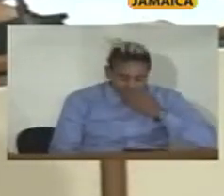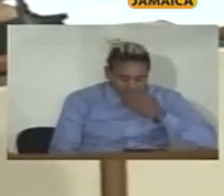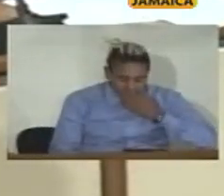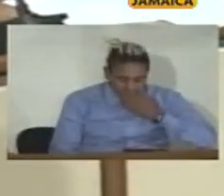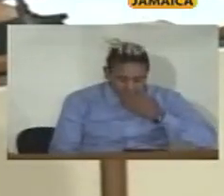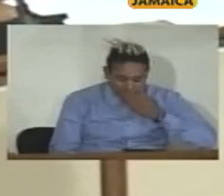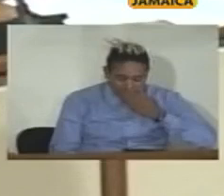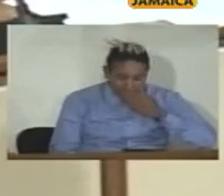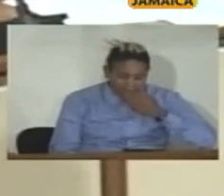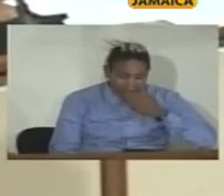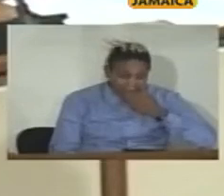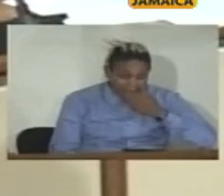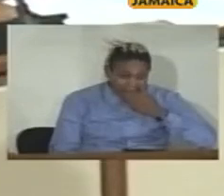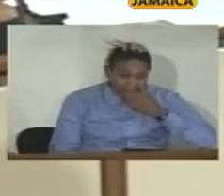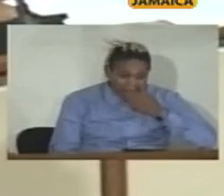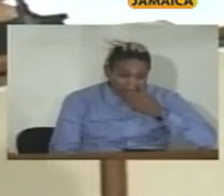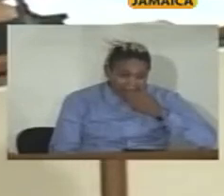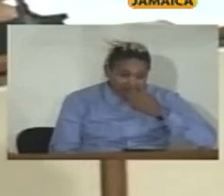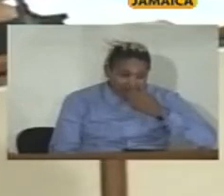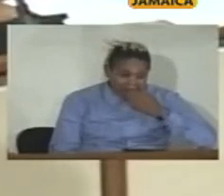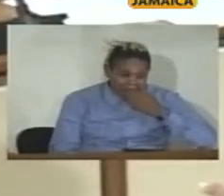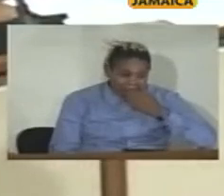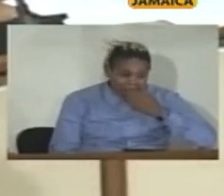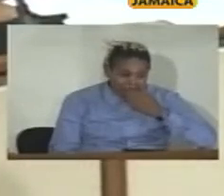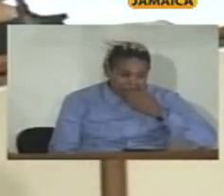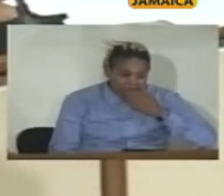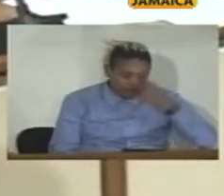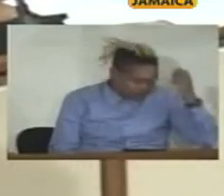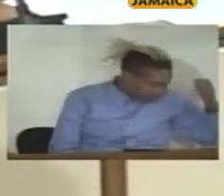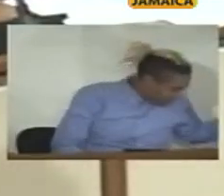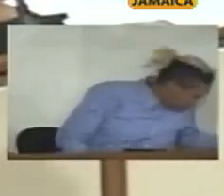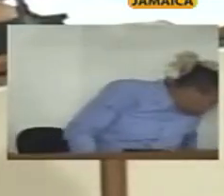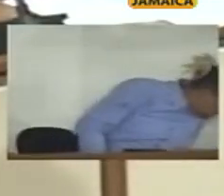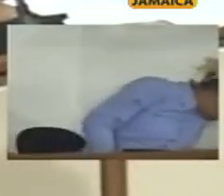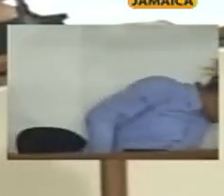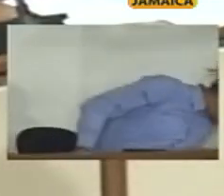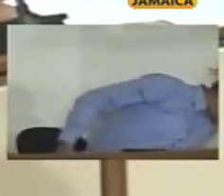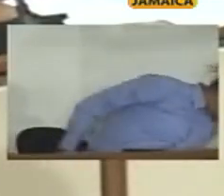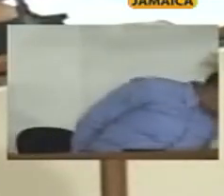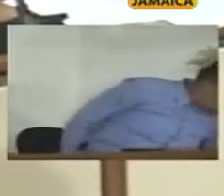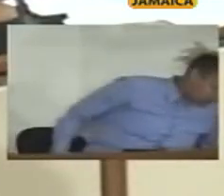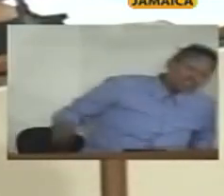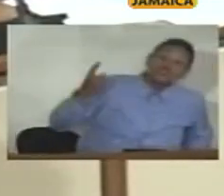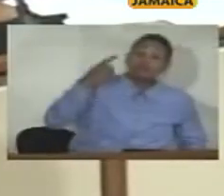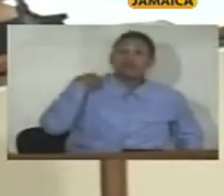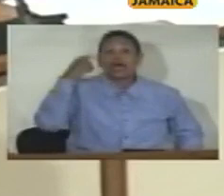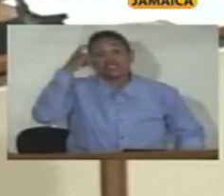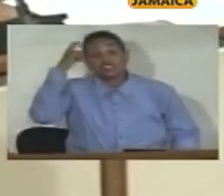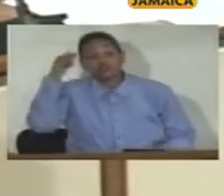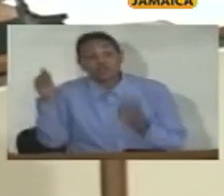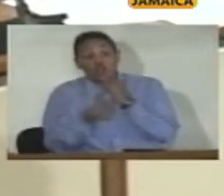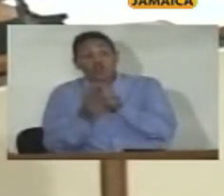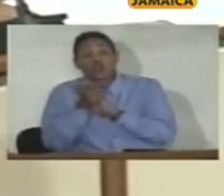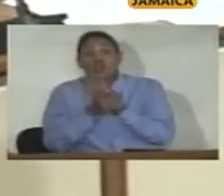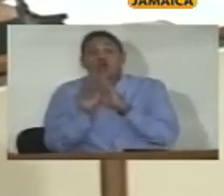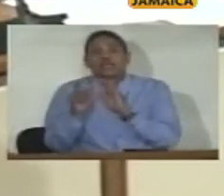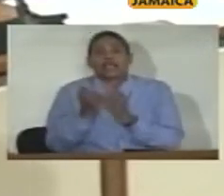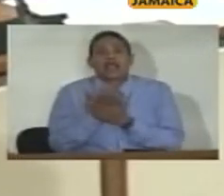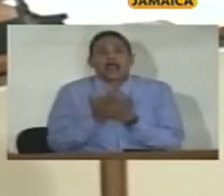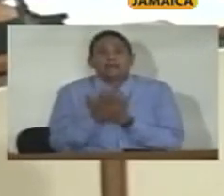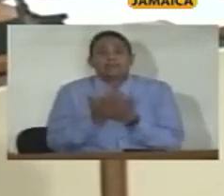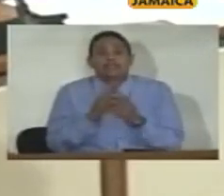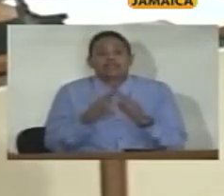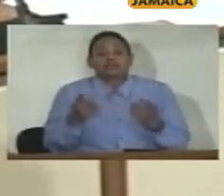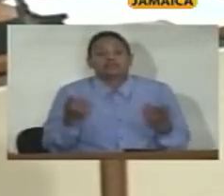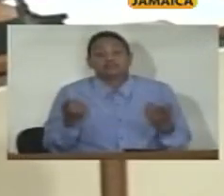I suspect, under law appealed, and we will deal with that as it presents itself. But at the